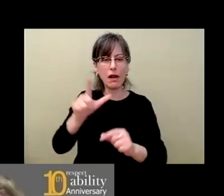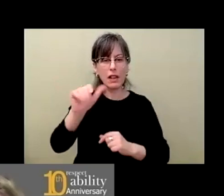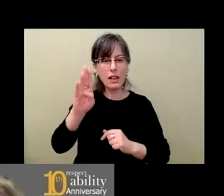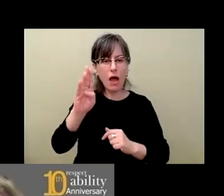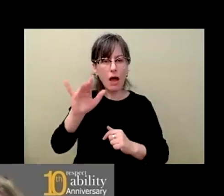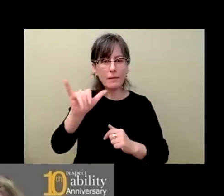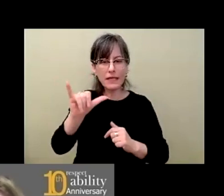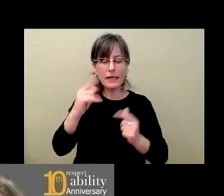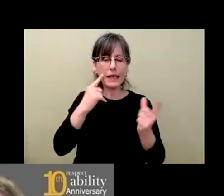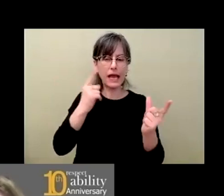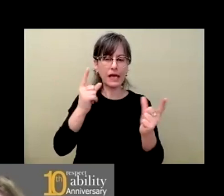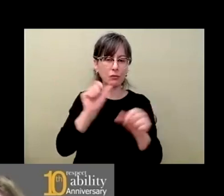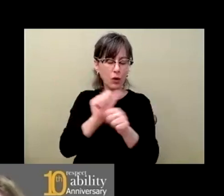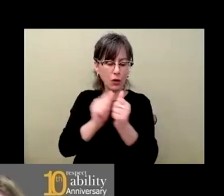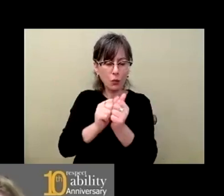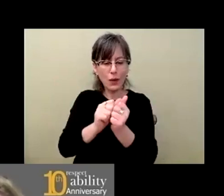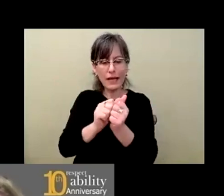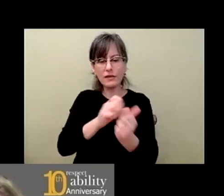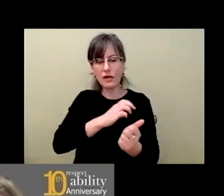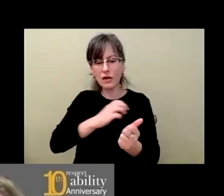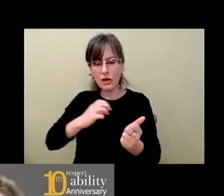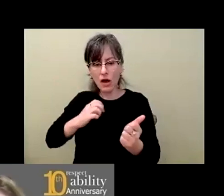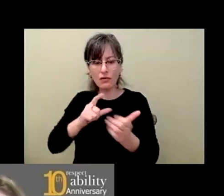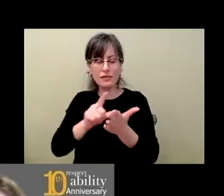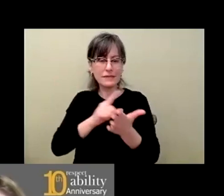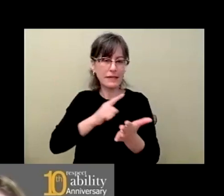and legislatures around the country.